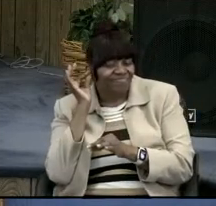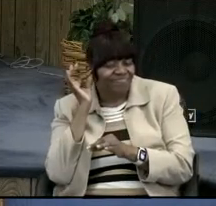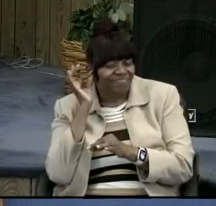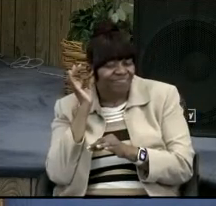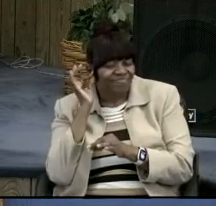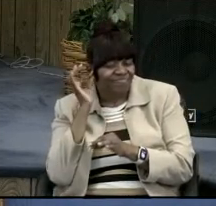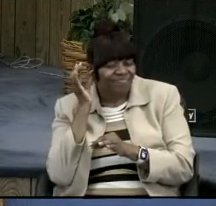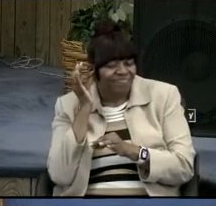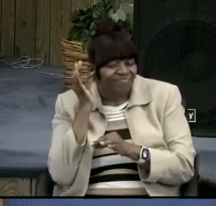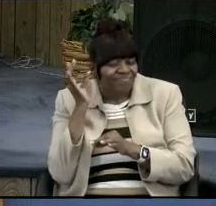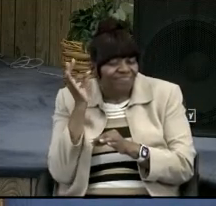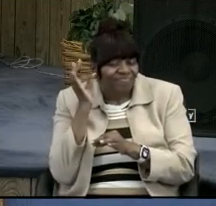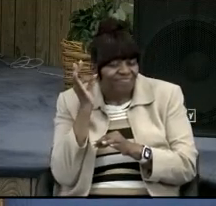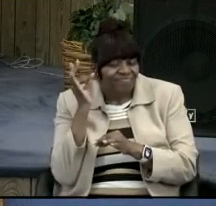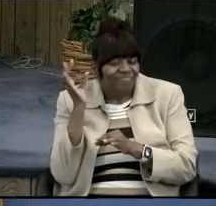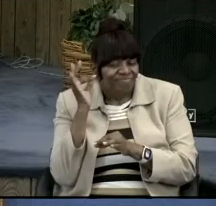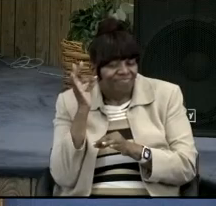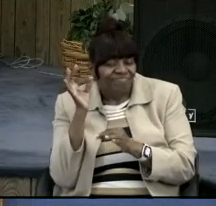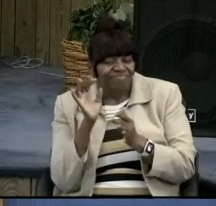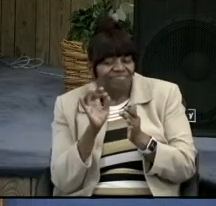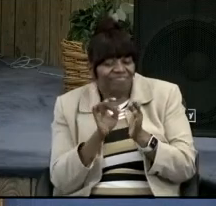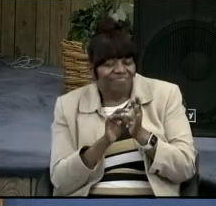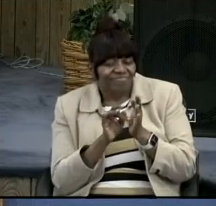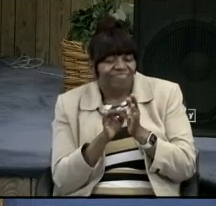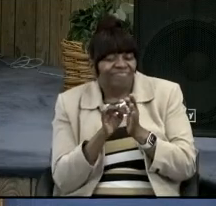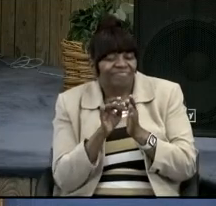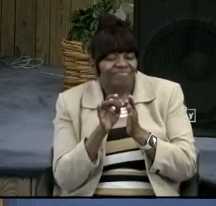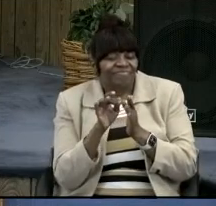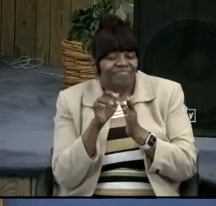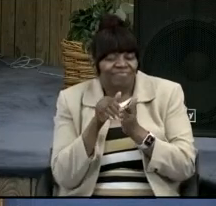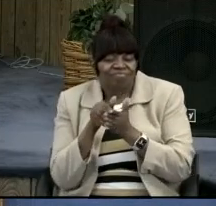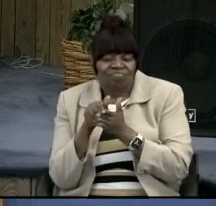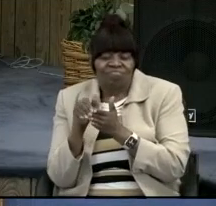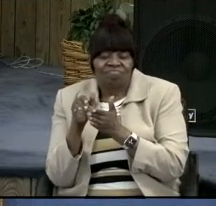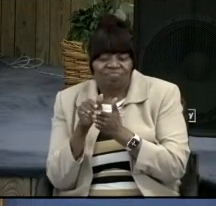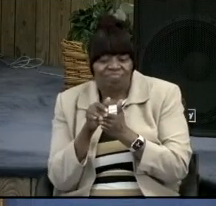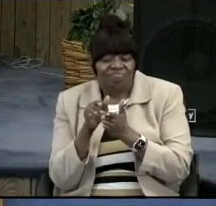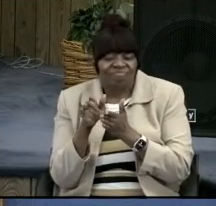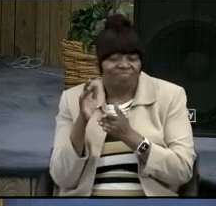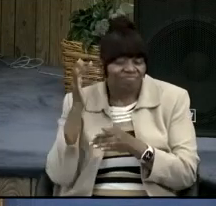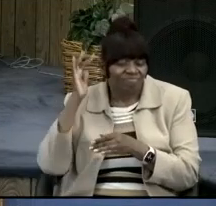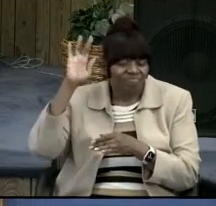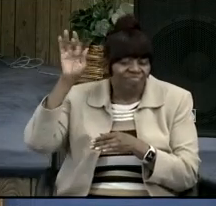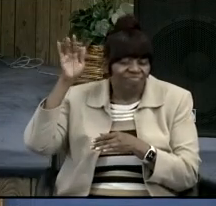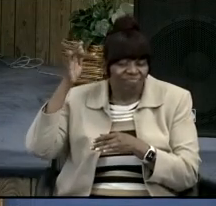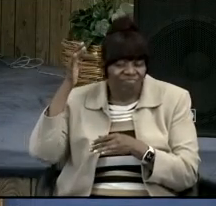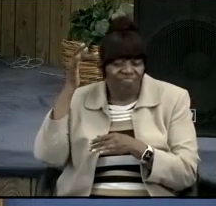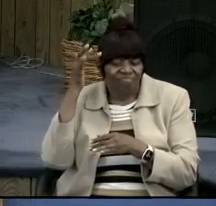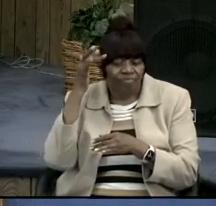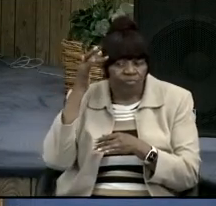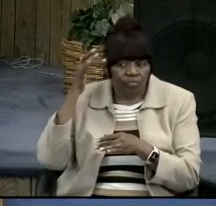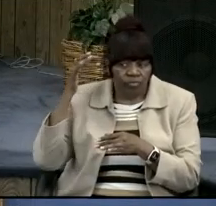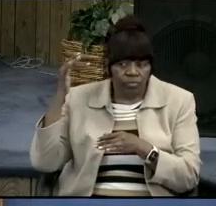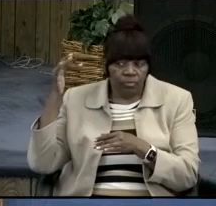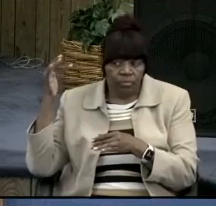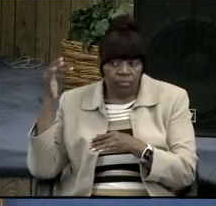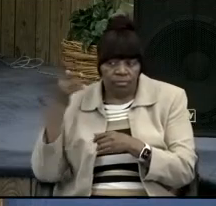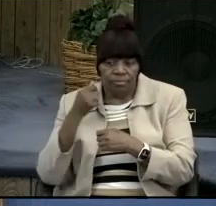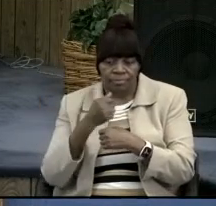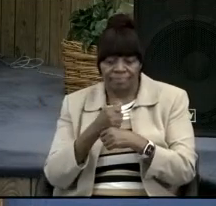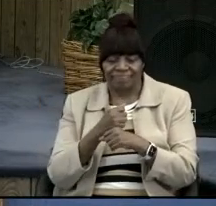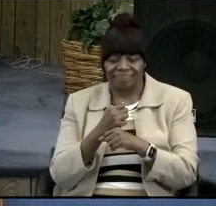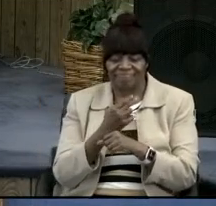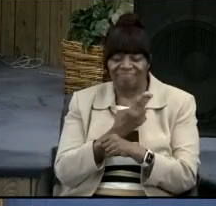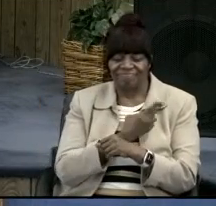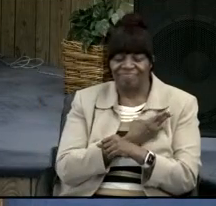They vibrate like Morse code and sends a signal to the brain to make us understand what's